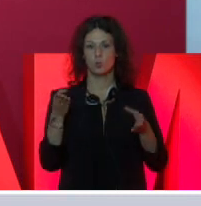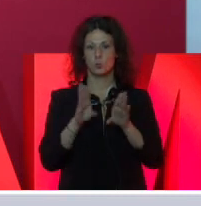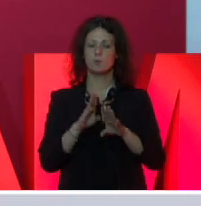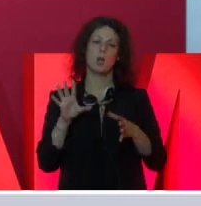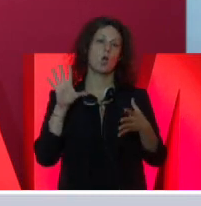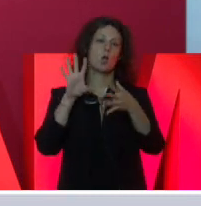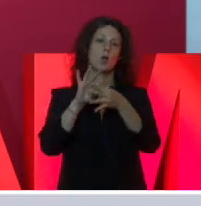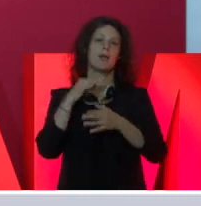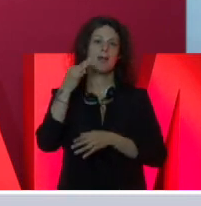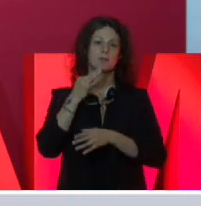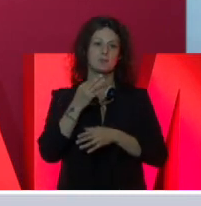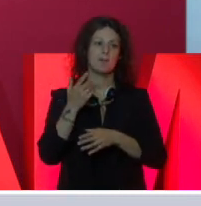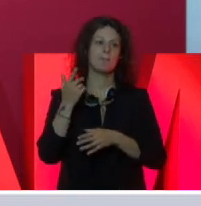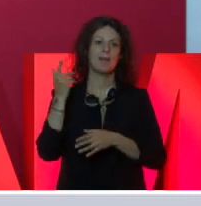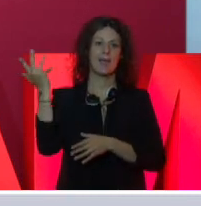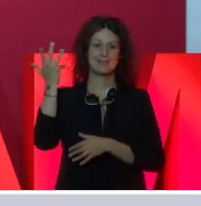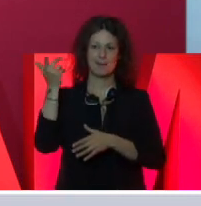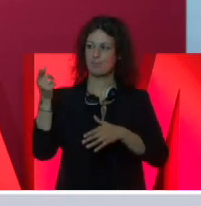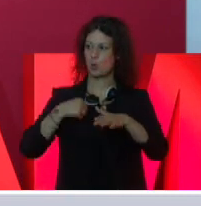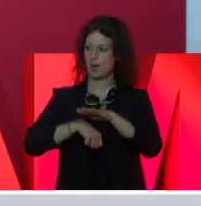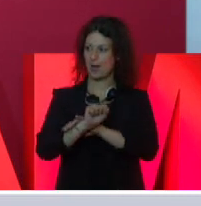my presentation to a close